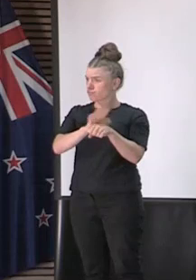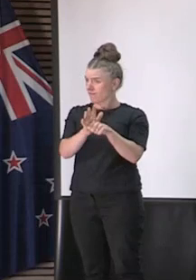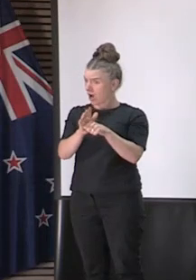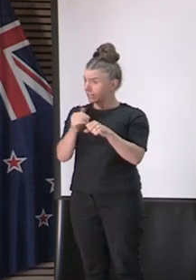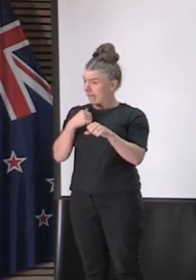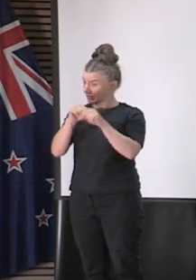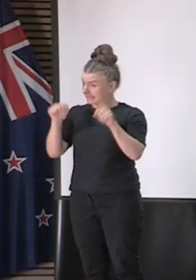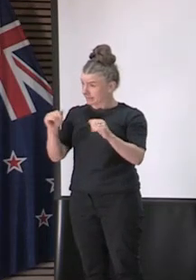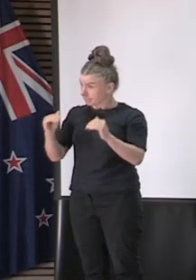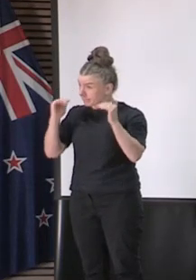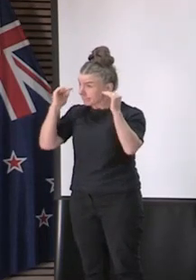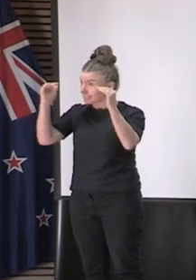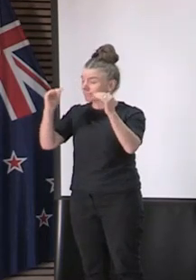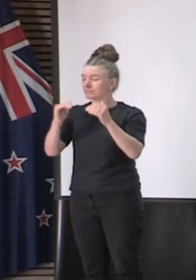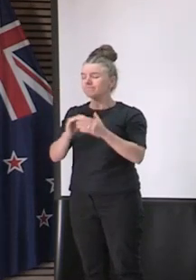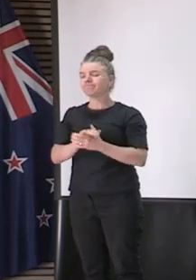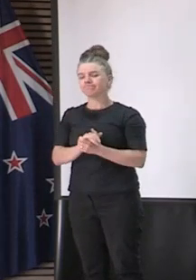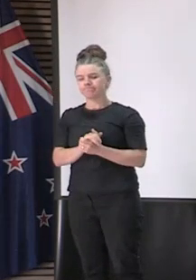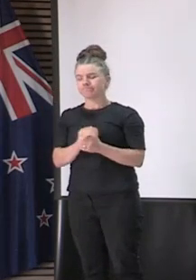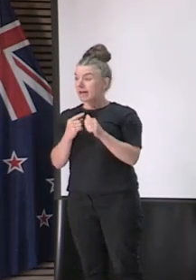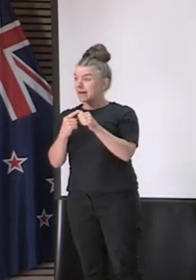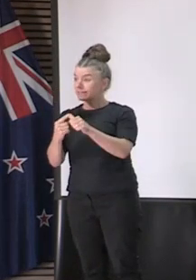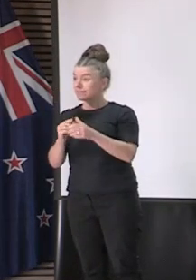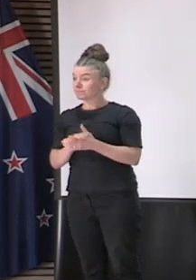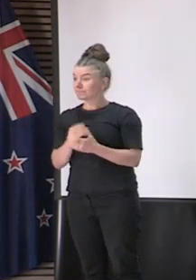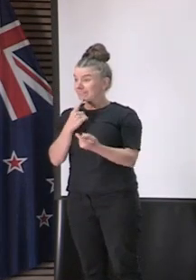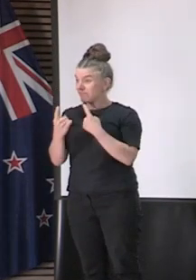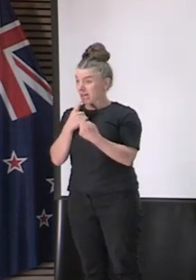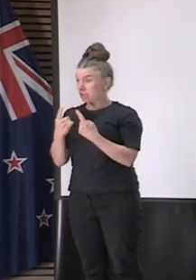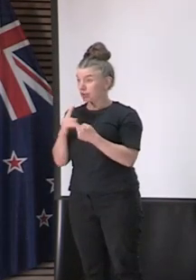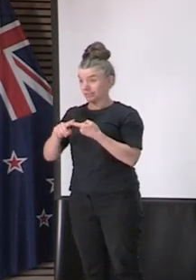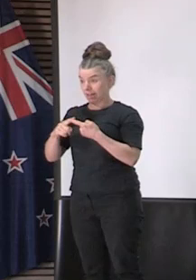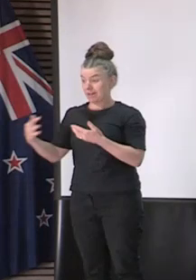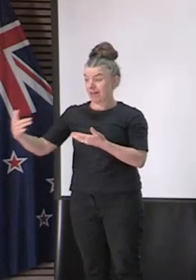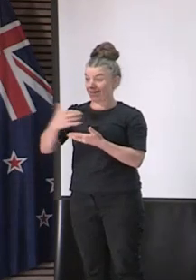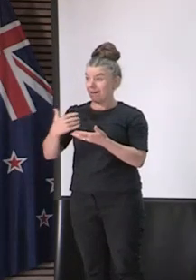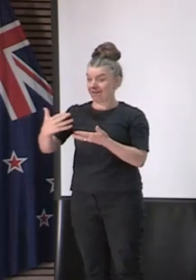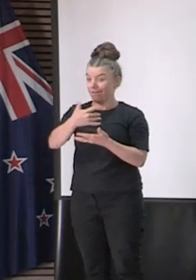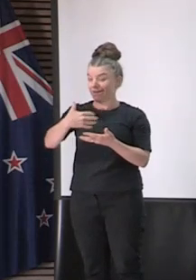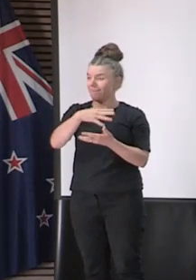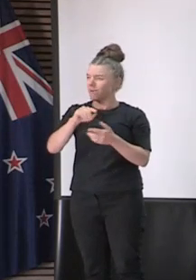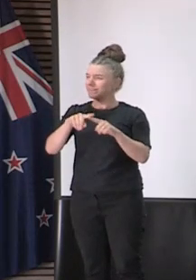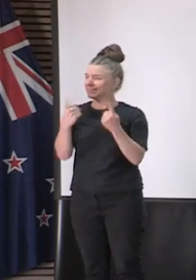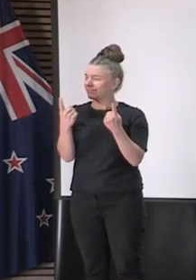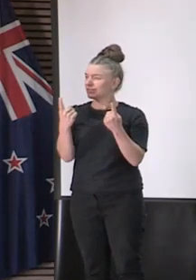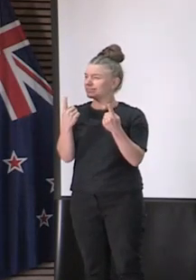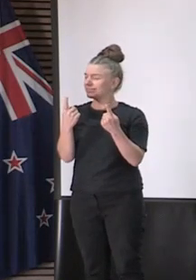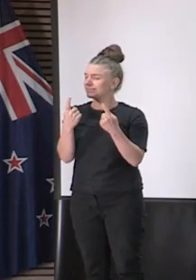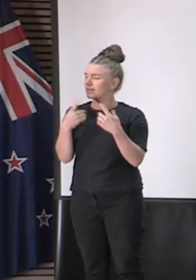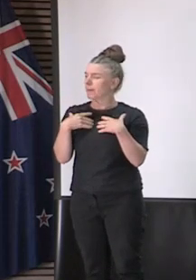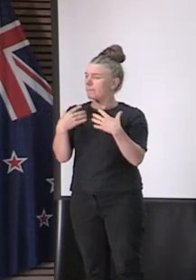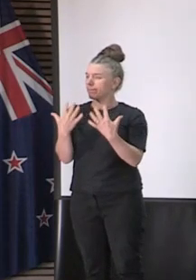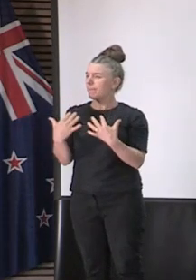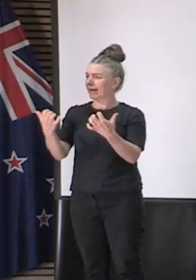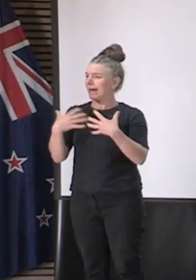getting more each week from our public health units, and so we're aggregating that over the last 2 or 3 weeks, suggests that the key